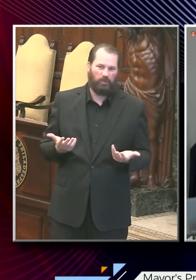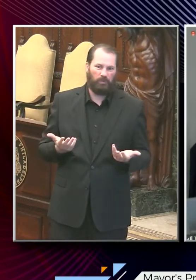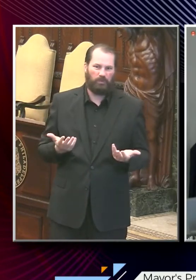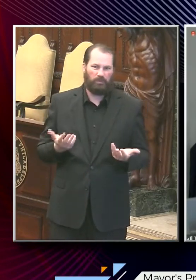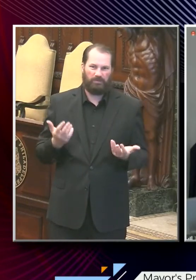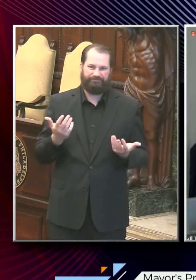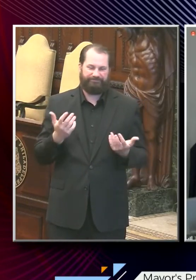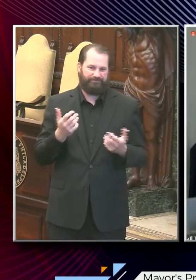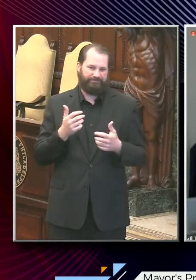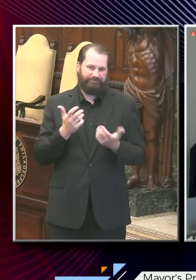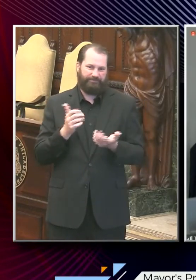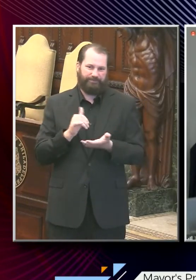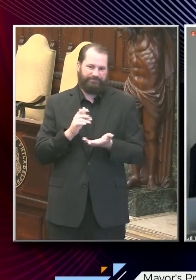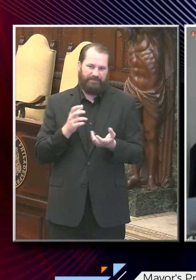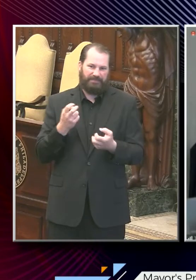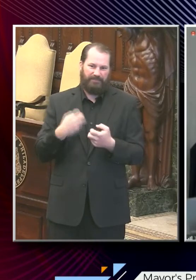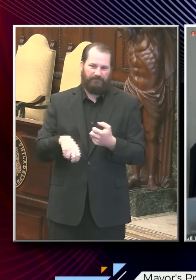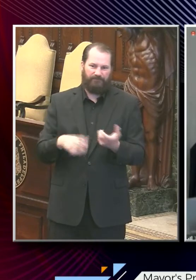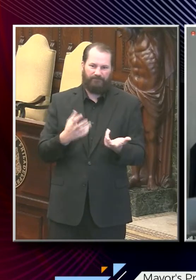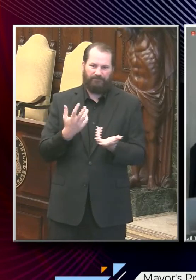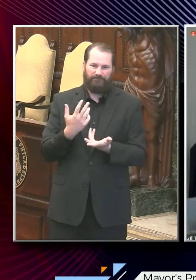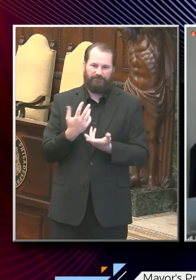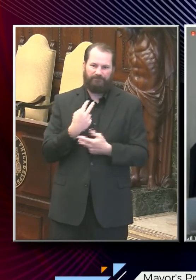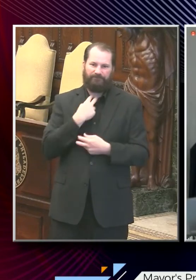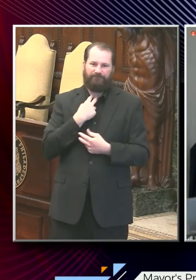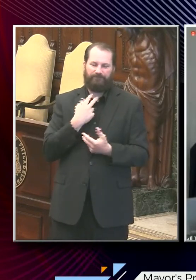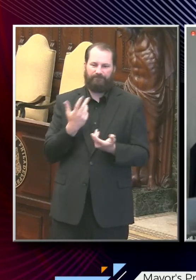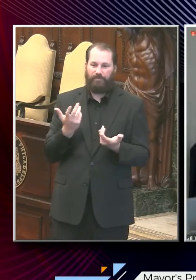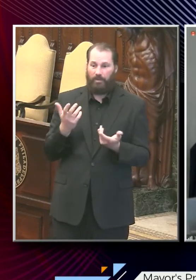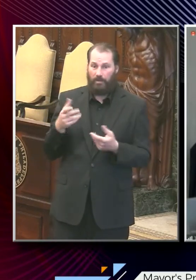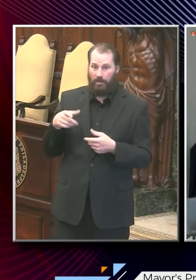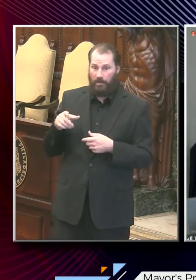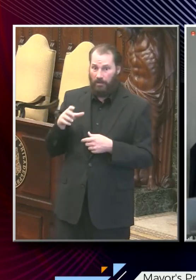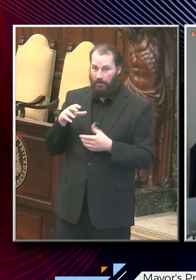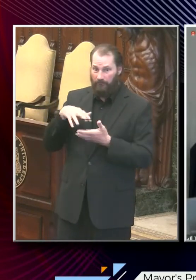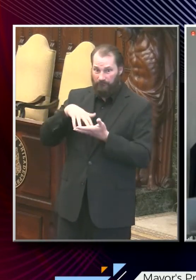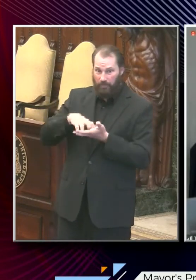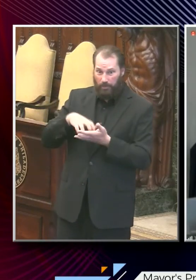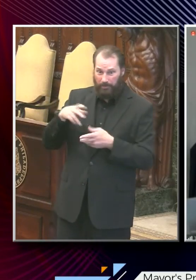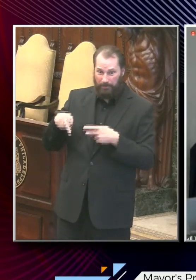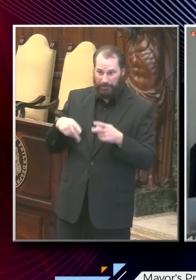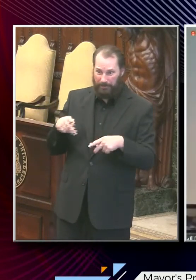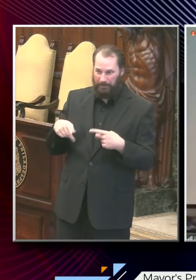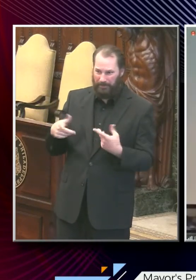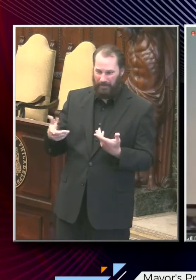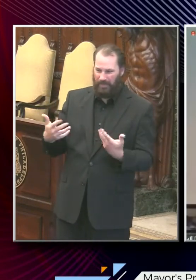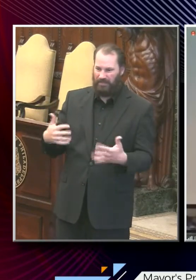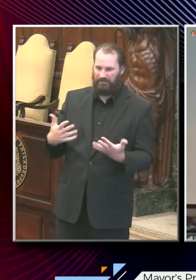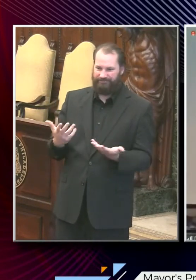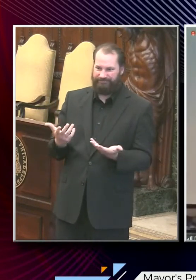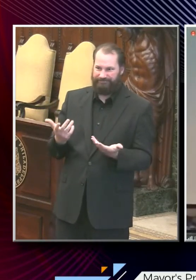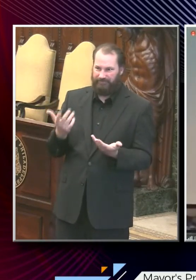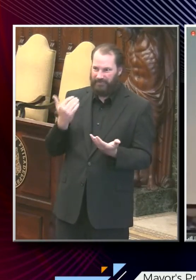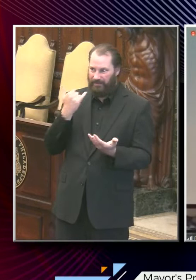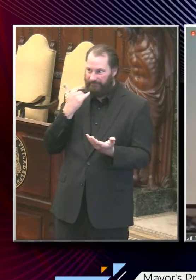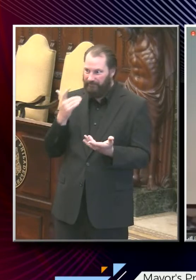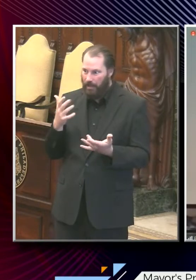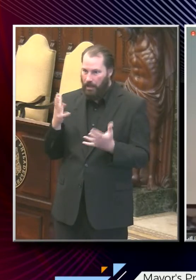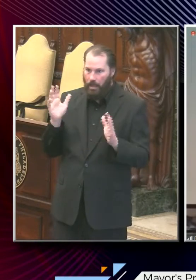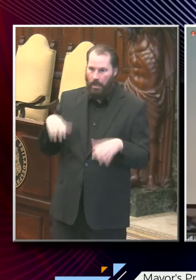people together in one spot, like a cooling center, is dangerous for the coronavirus. We don't want to do that. And I just would like to